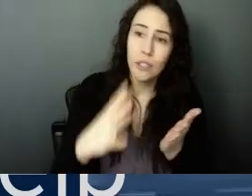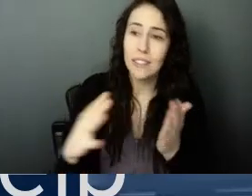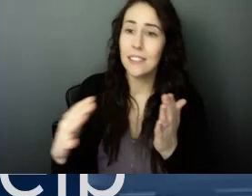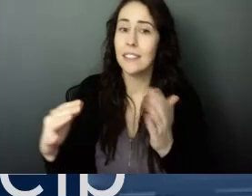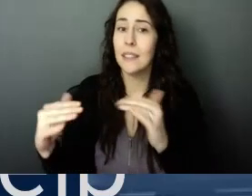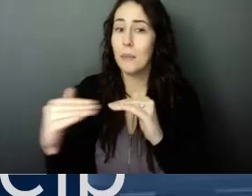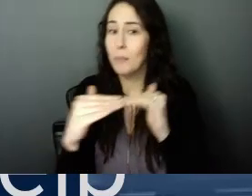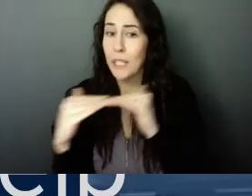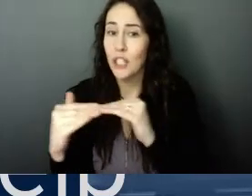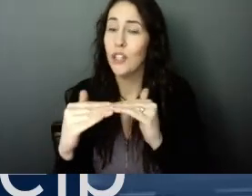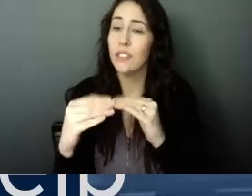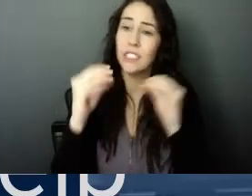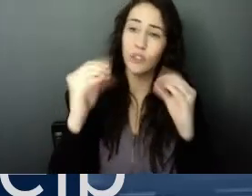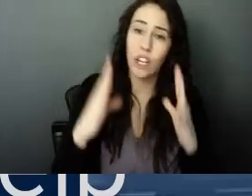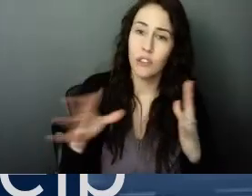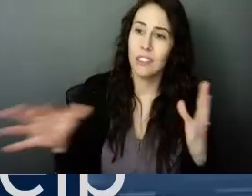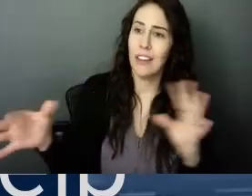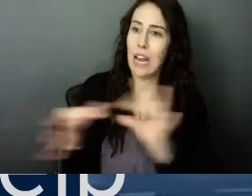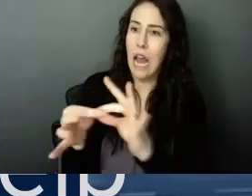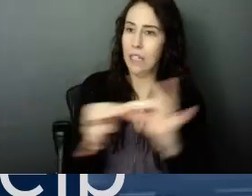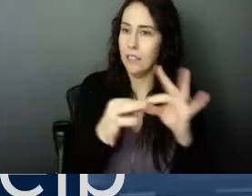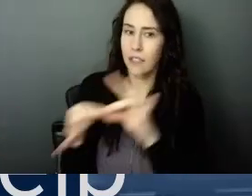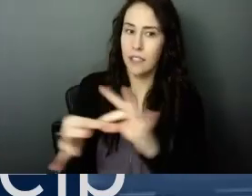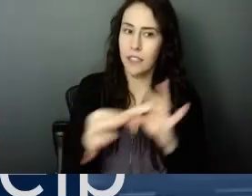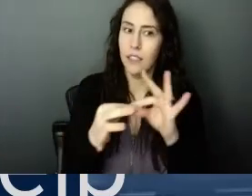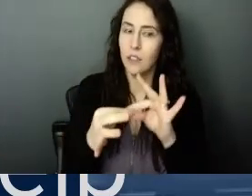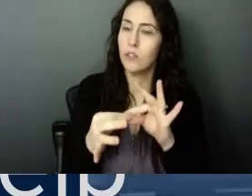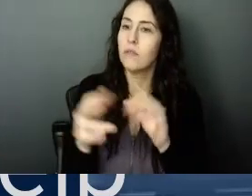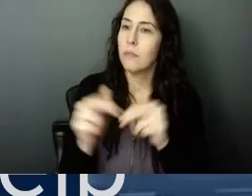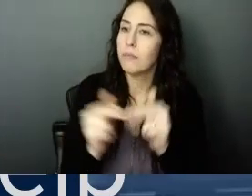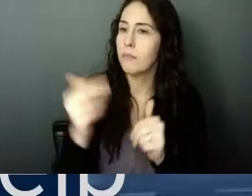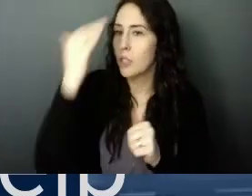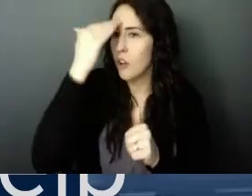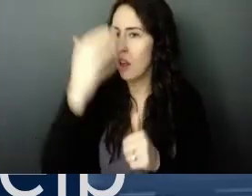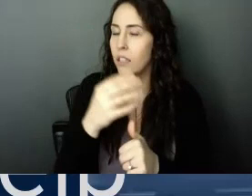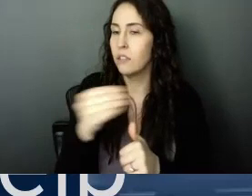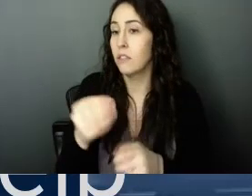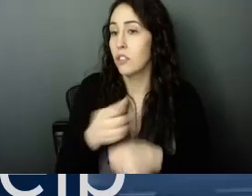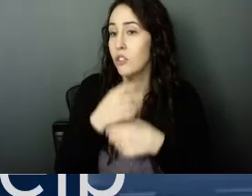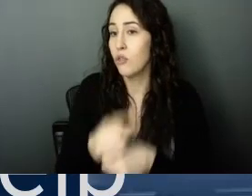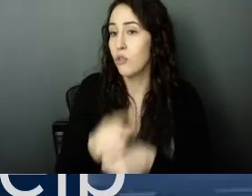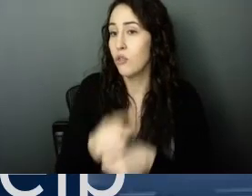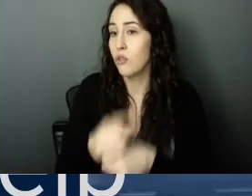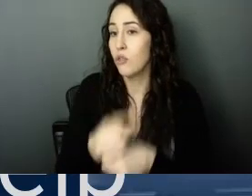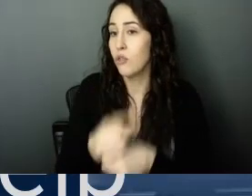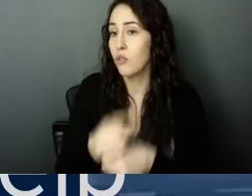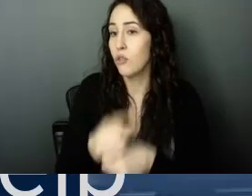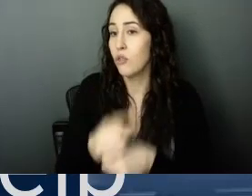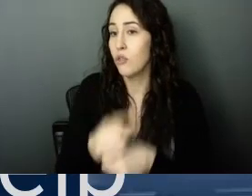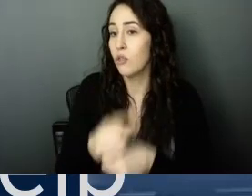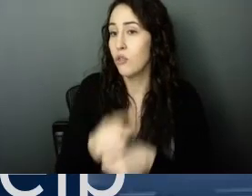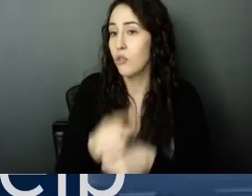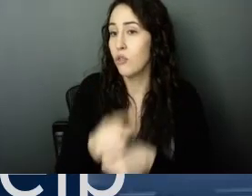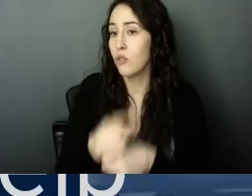trust. That's a big piece to what we'll talk about here in a second, of providing that awareness. Students need to be able to see